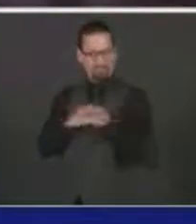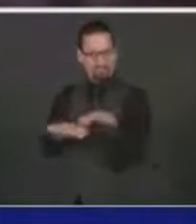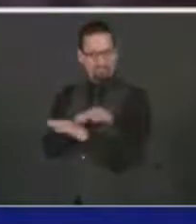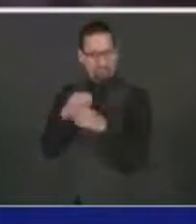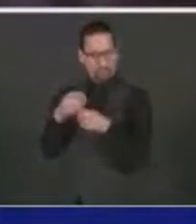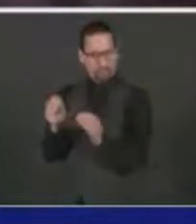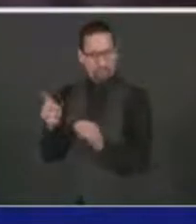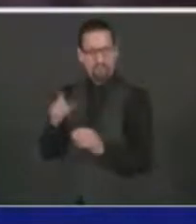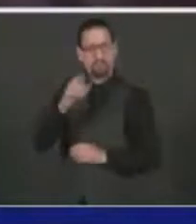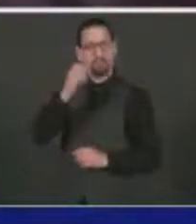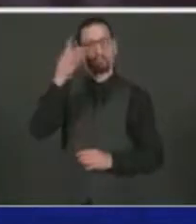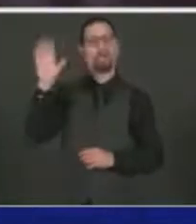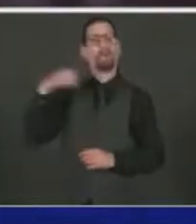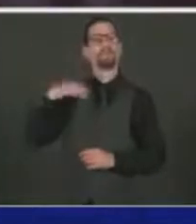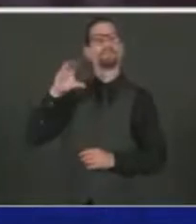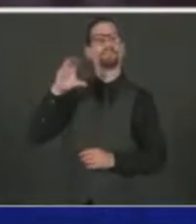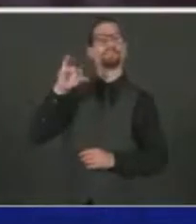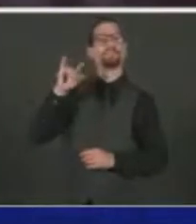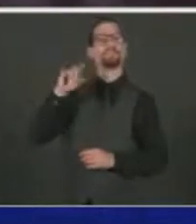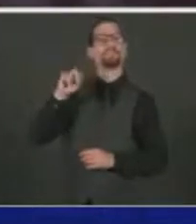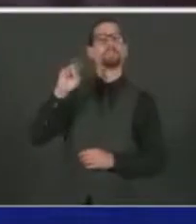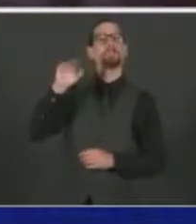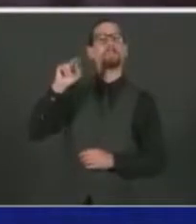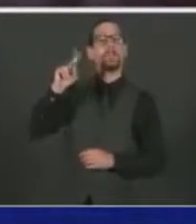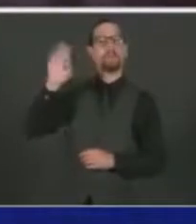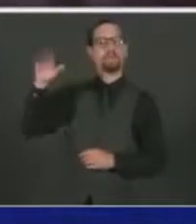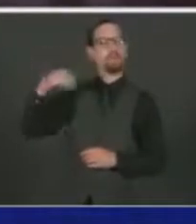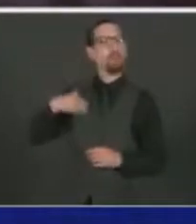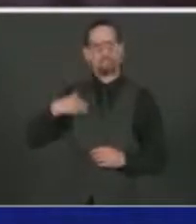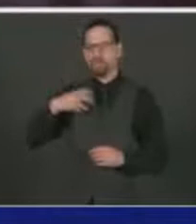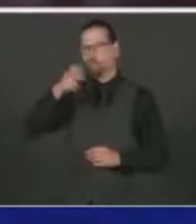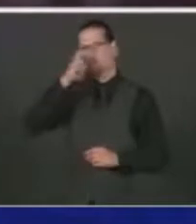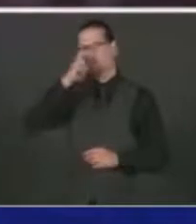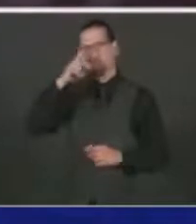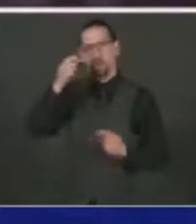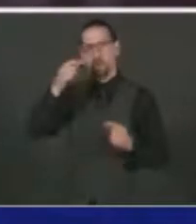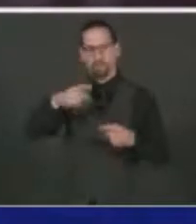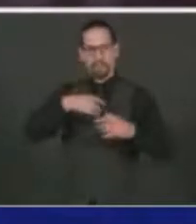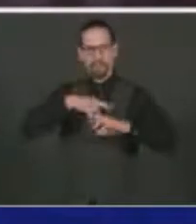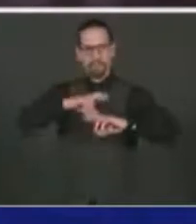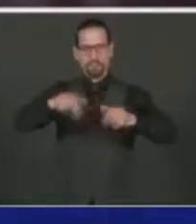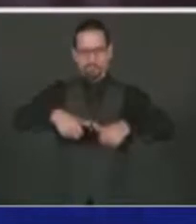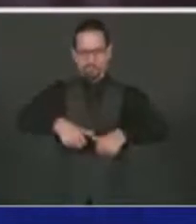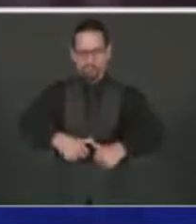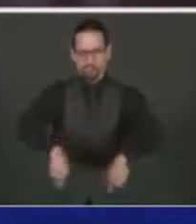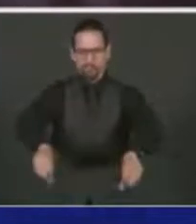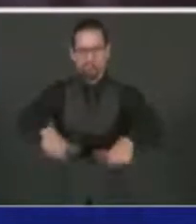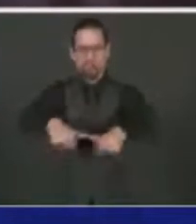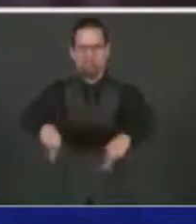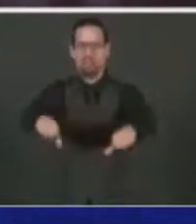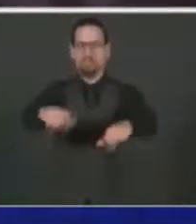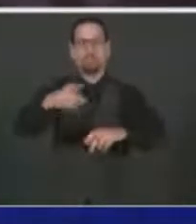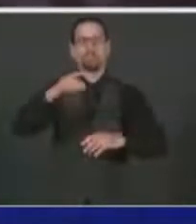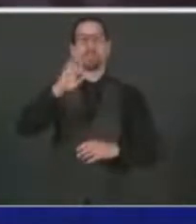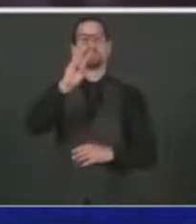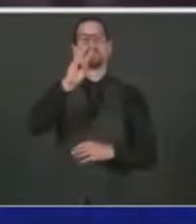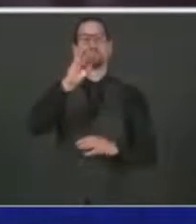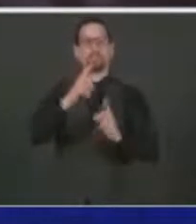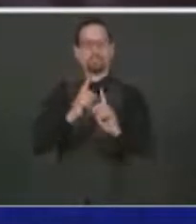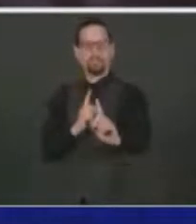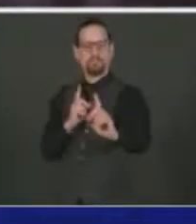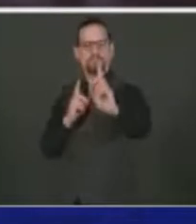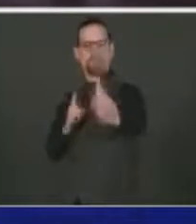over the floor to show you where 6 feet is. They're enabling outdoor work. They have a big campus, so they're being